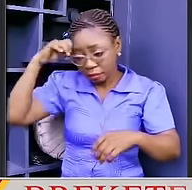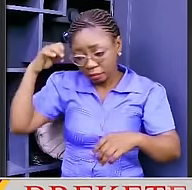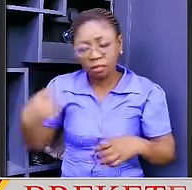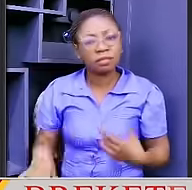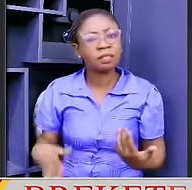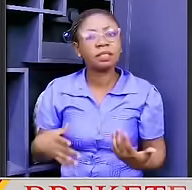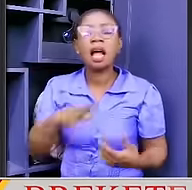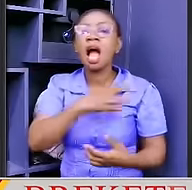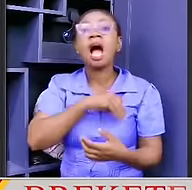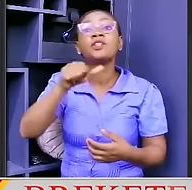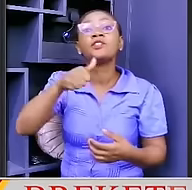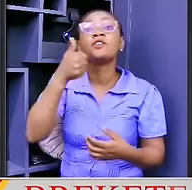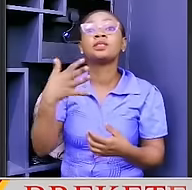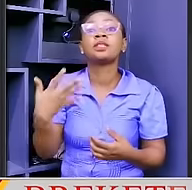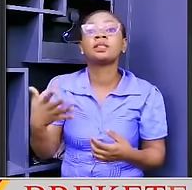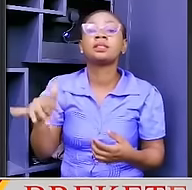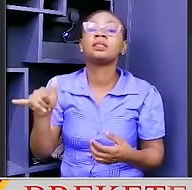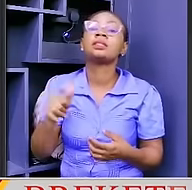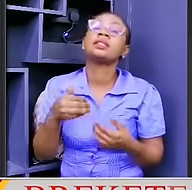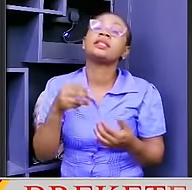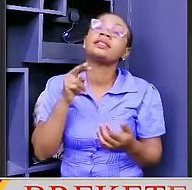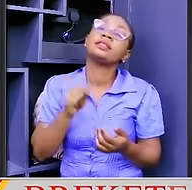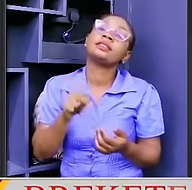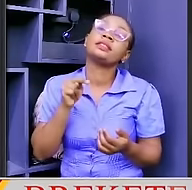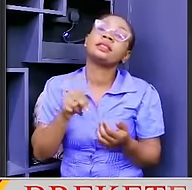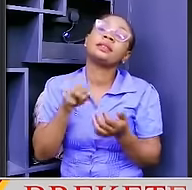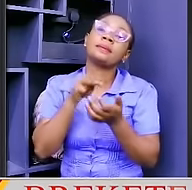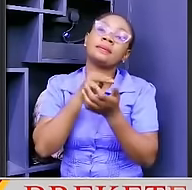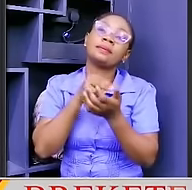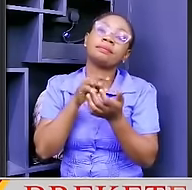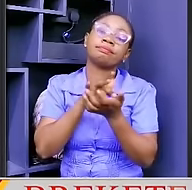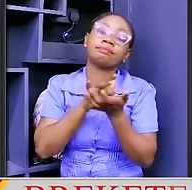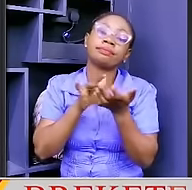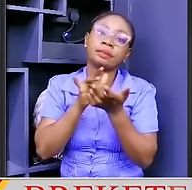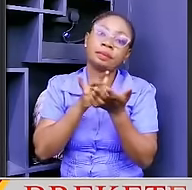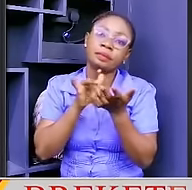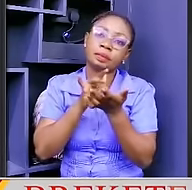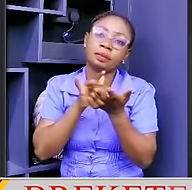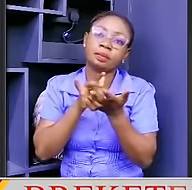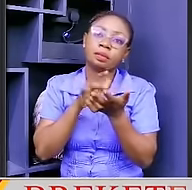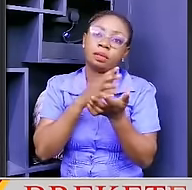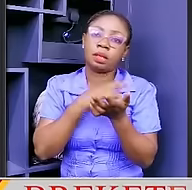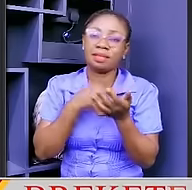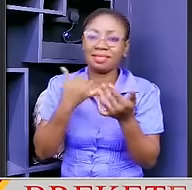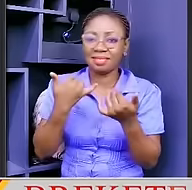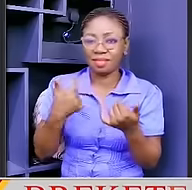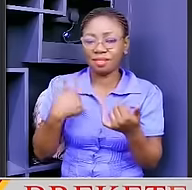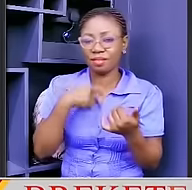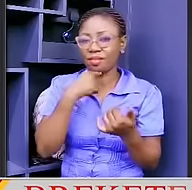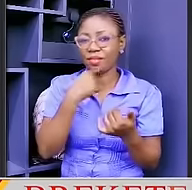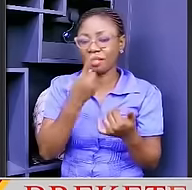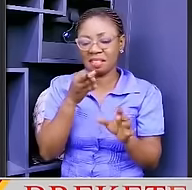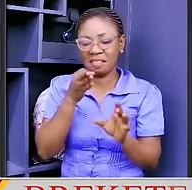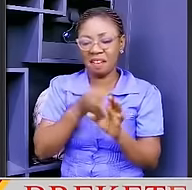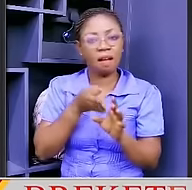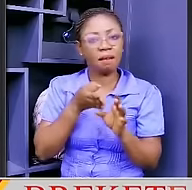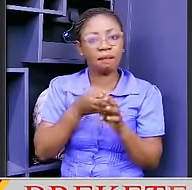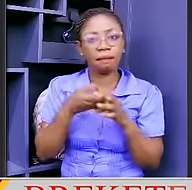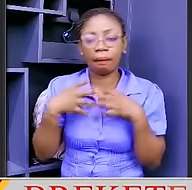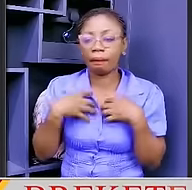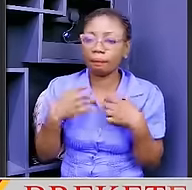And other things, they need medications. You can't talk, say they are fire lost. That alone can kill